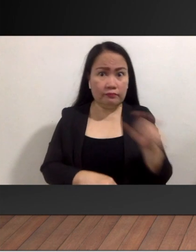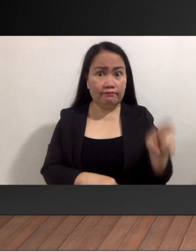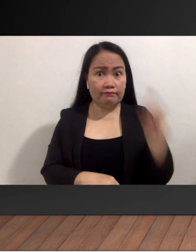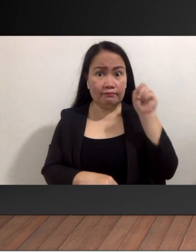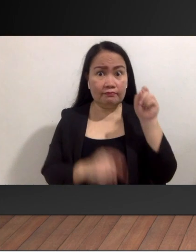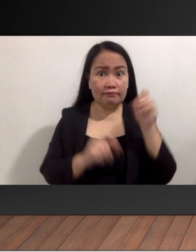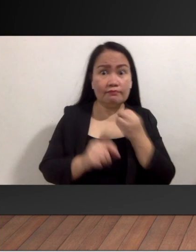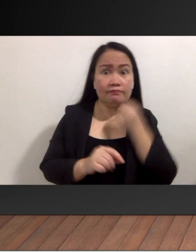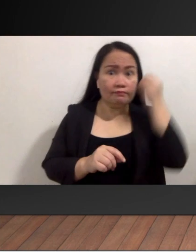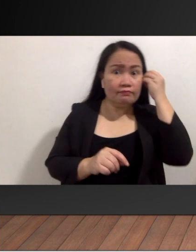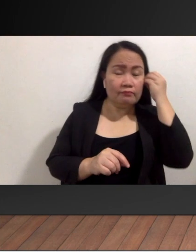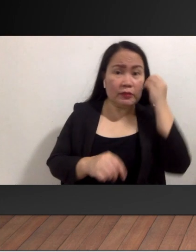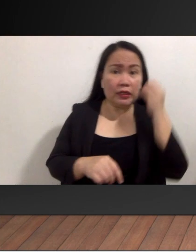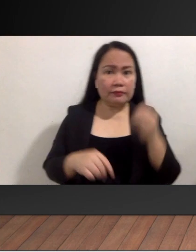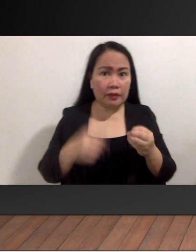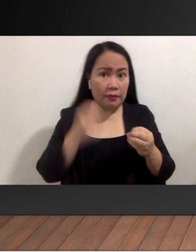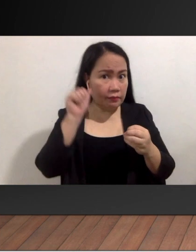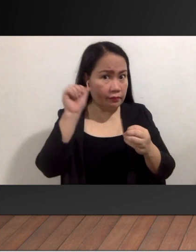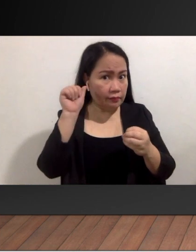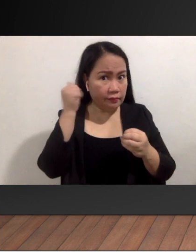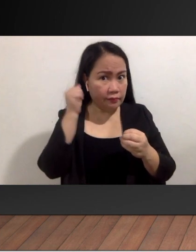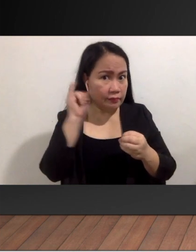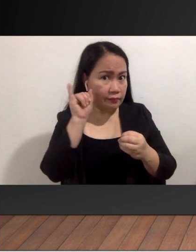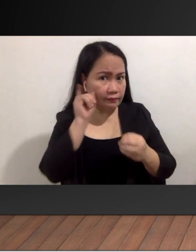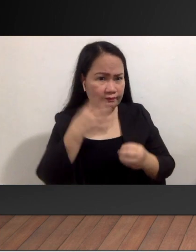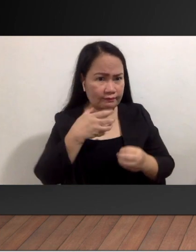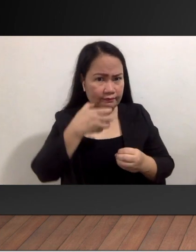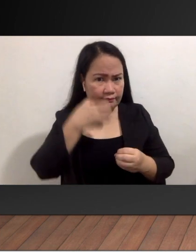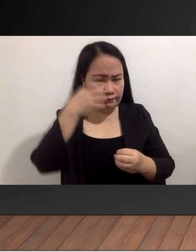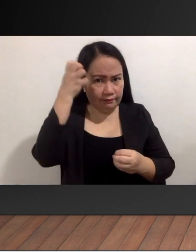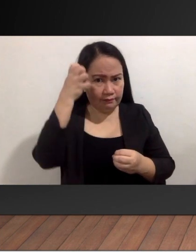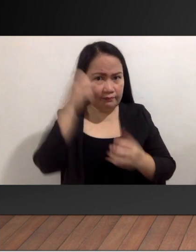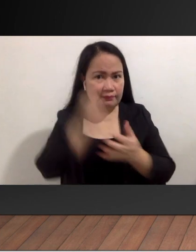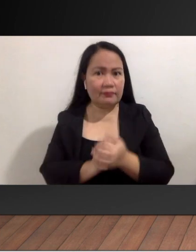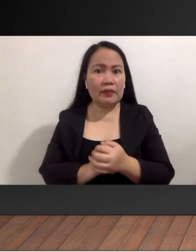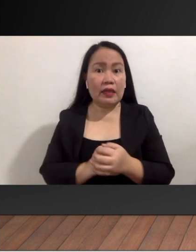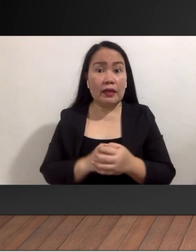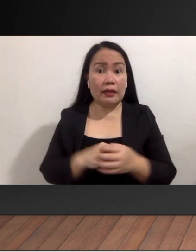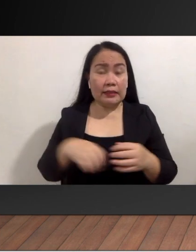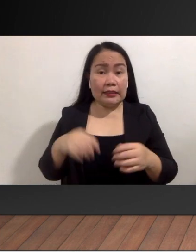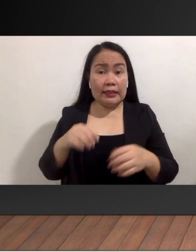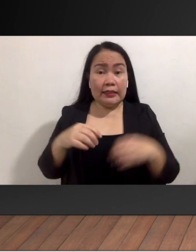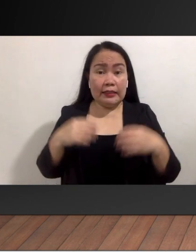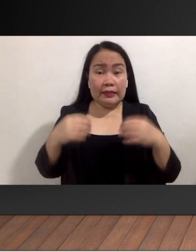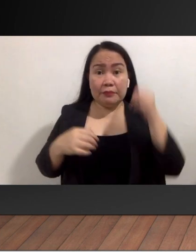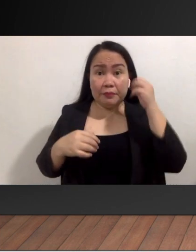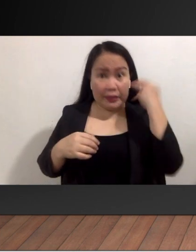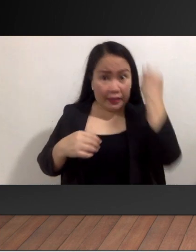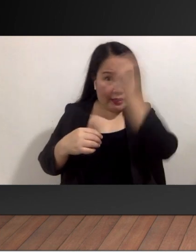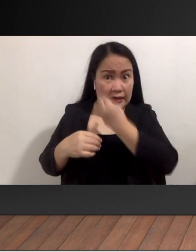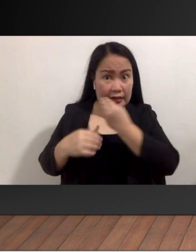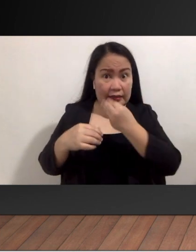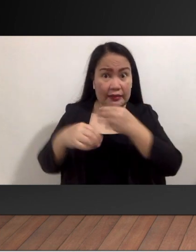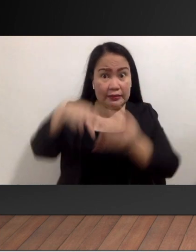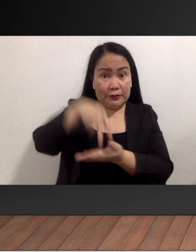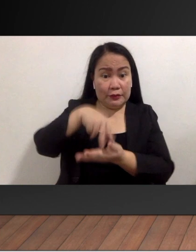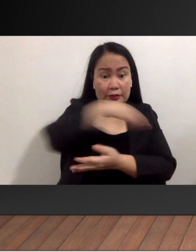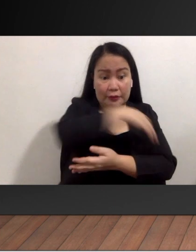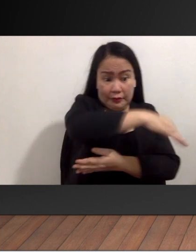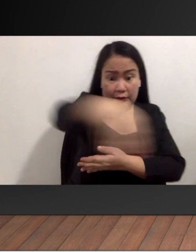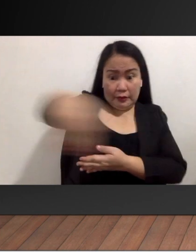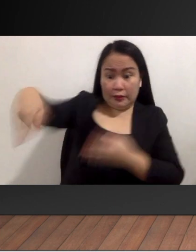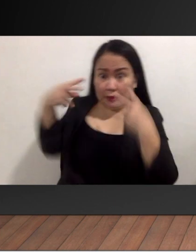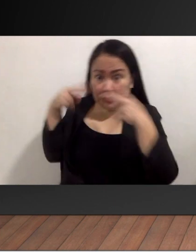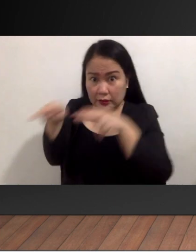home, something that angered her Aunt Isabel. From the balcony of their house, the young woman, Maria Clara,